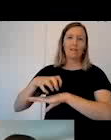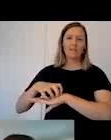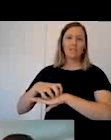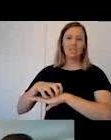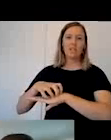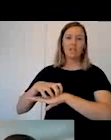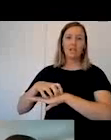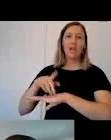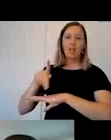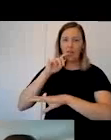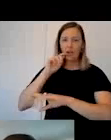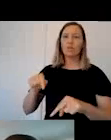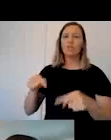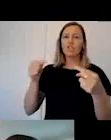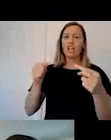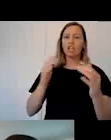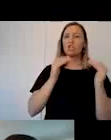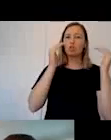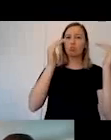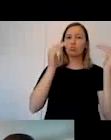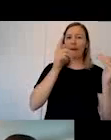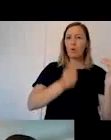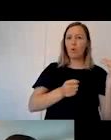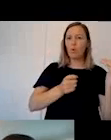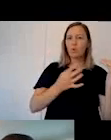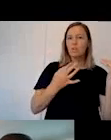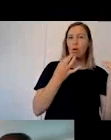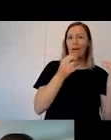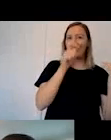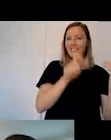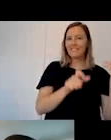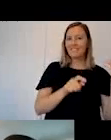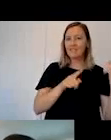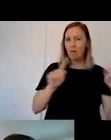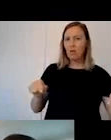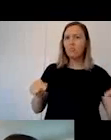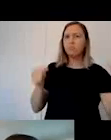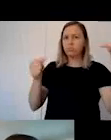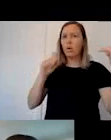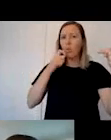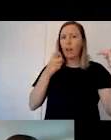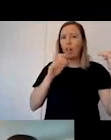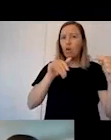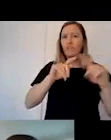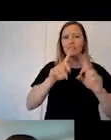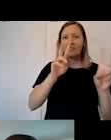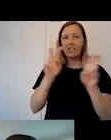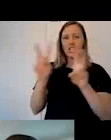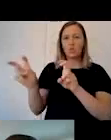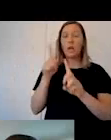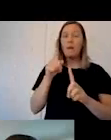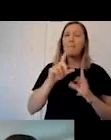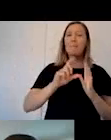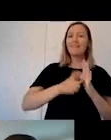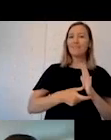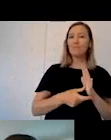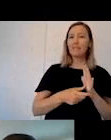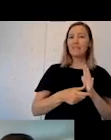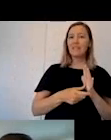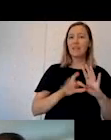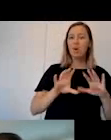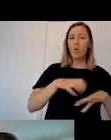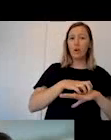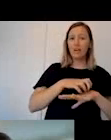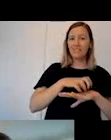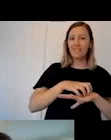take on Supreme Court nominees, you know, various issues. Whereas the disability, you know,